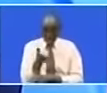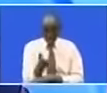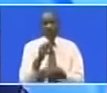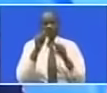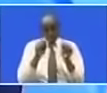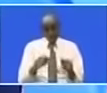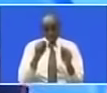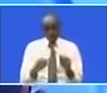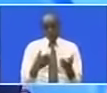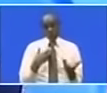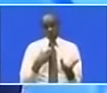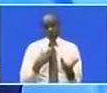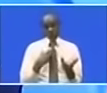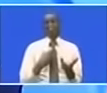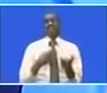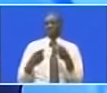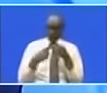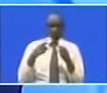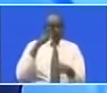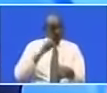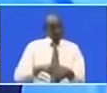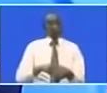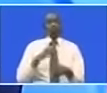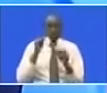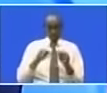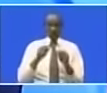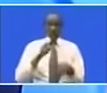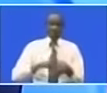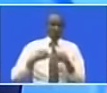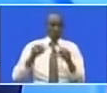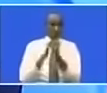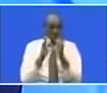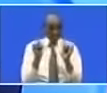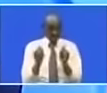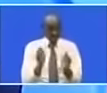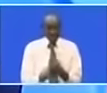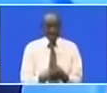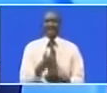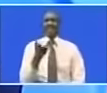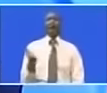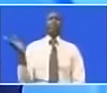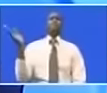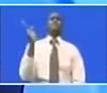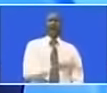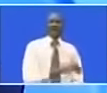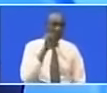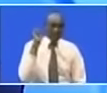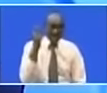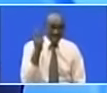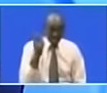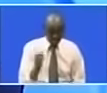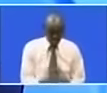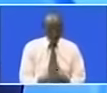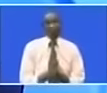get to that in just a moment as we carry on here on KTN News. Let's come back to the country for a